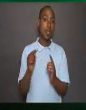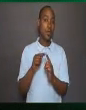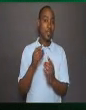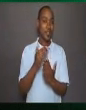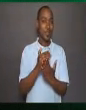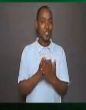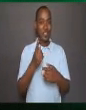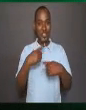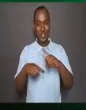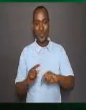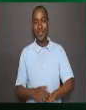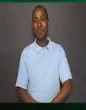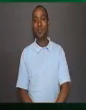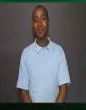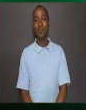let's get back to our lesson.